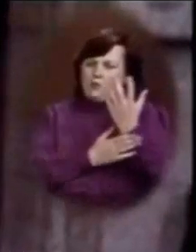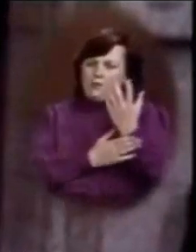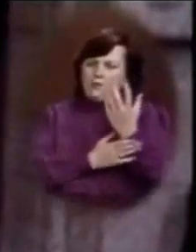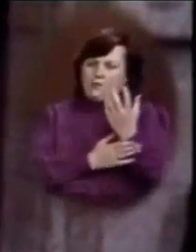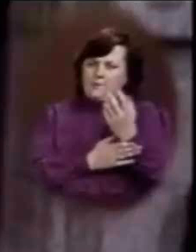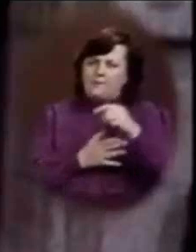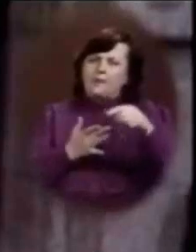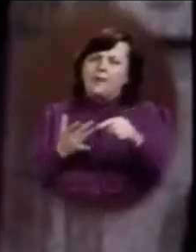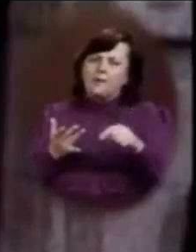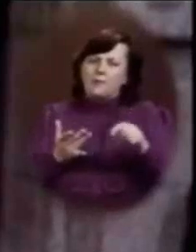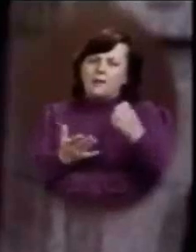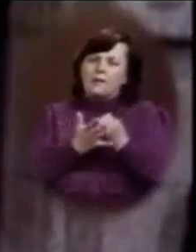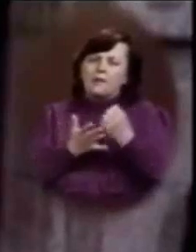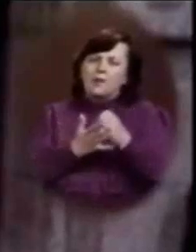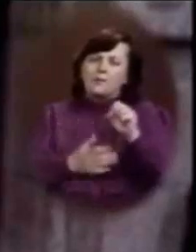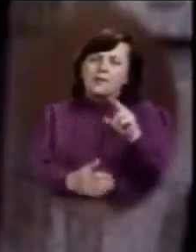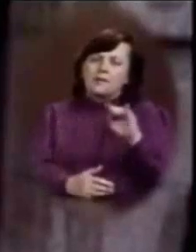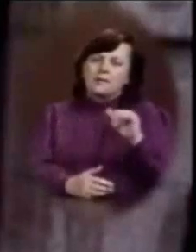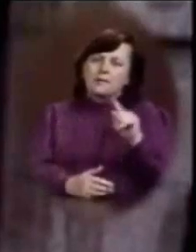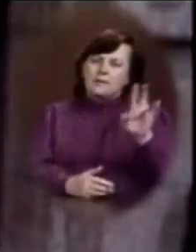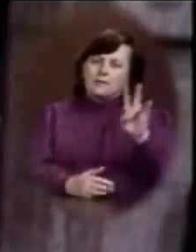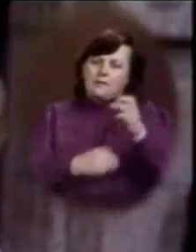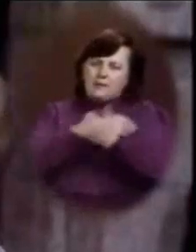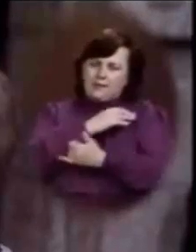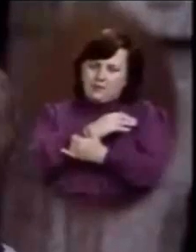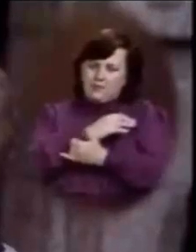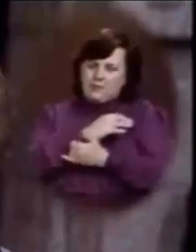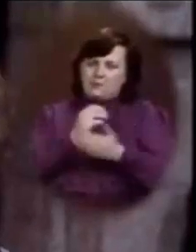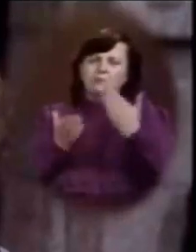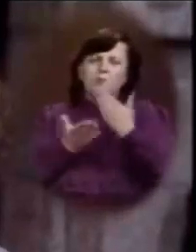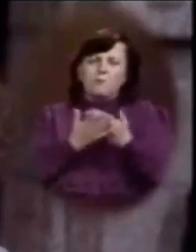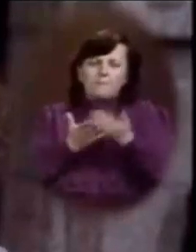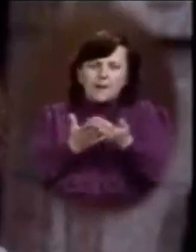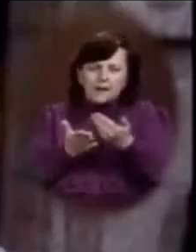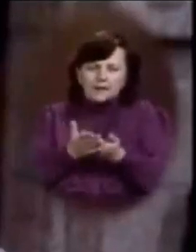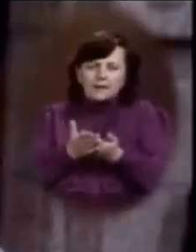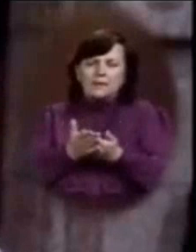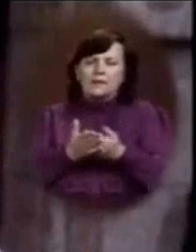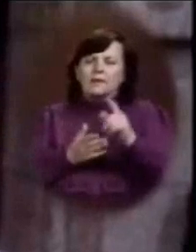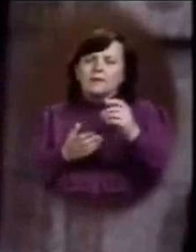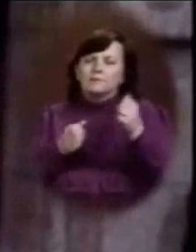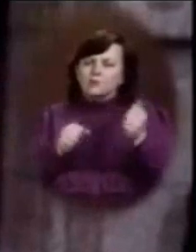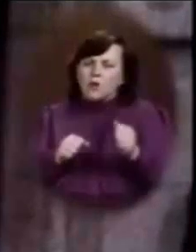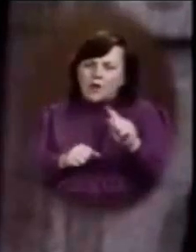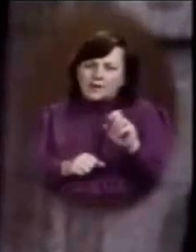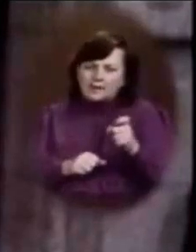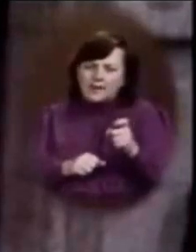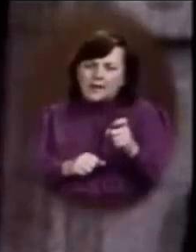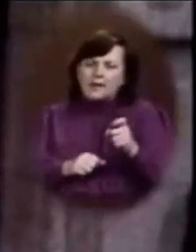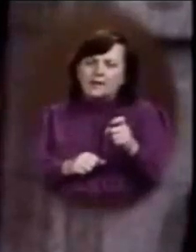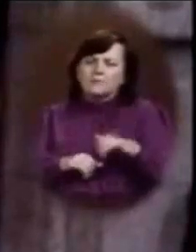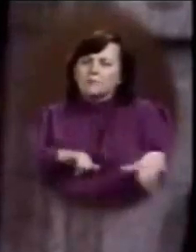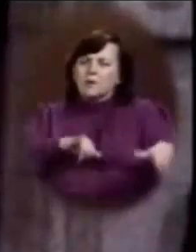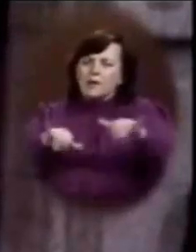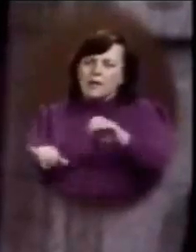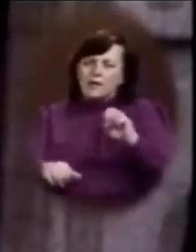Economic Summit 7 countries, sound money, lower taxes, and freedom for enterprise are now common form.